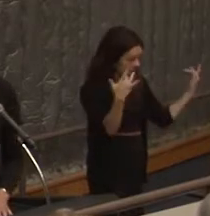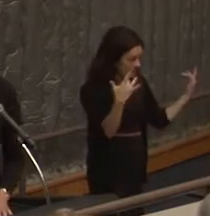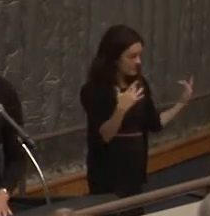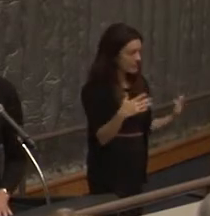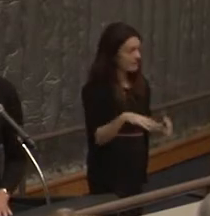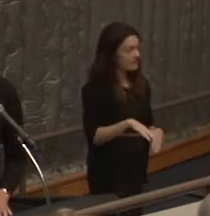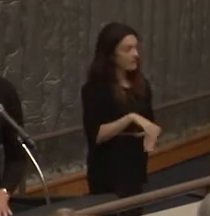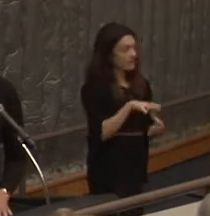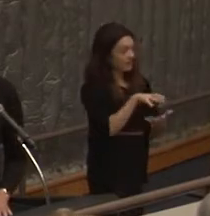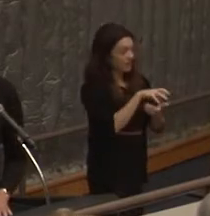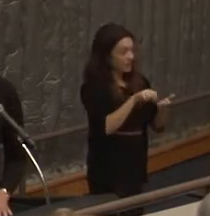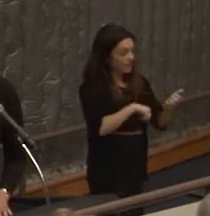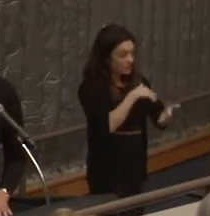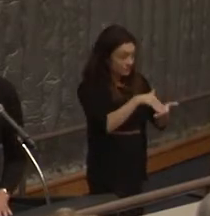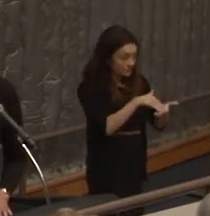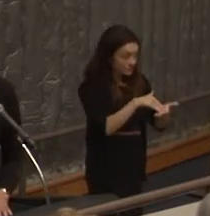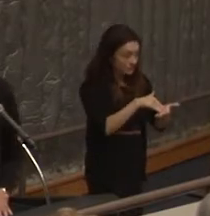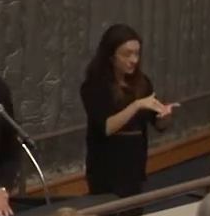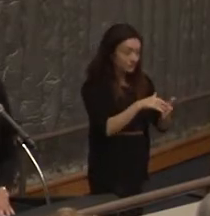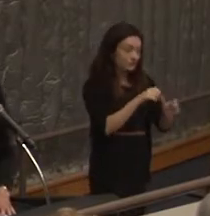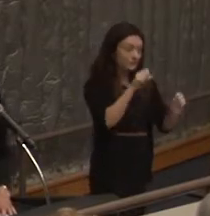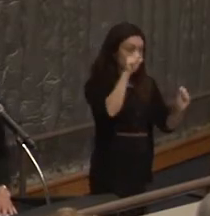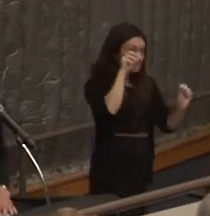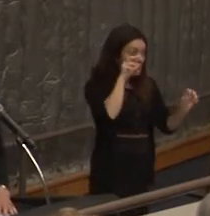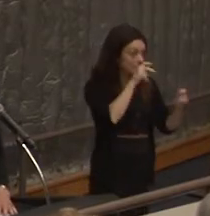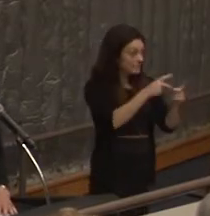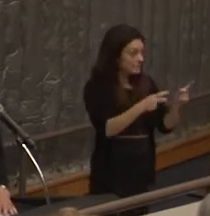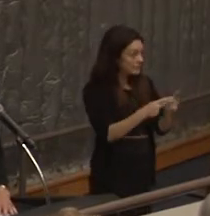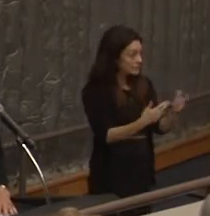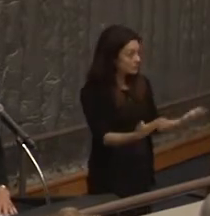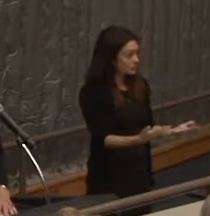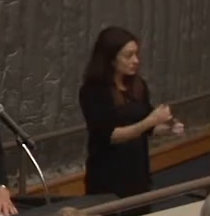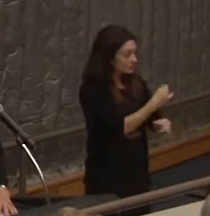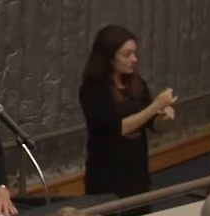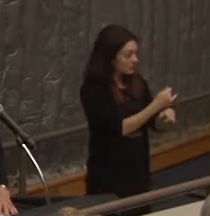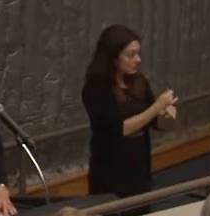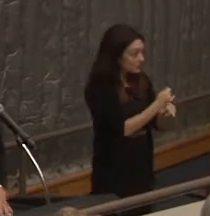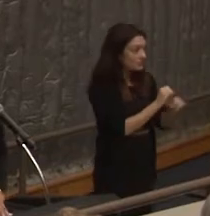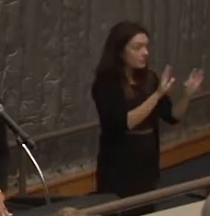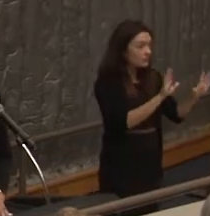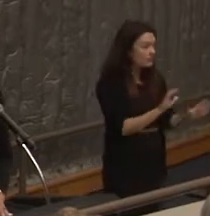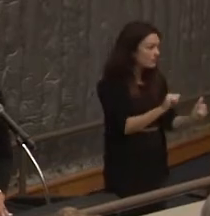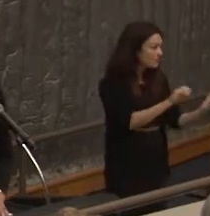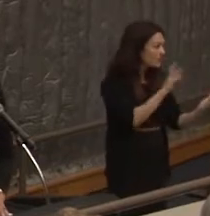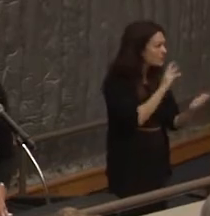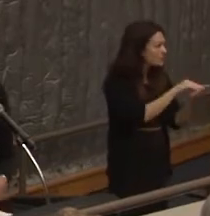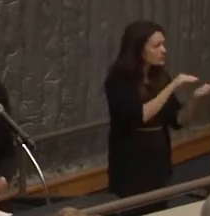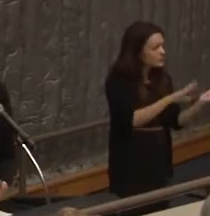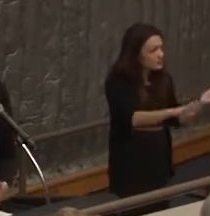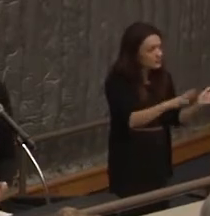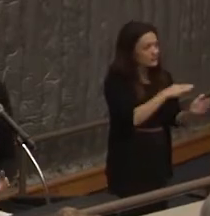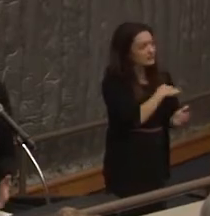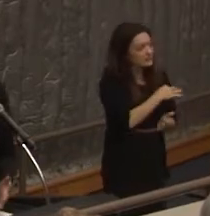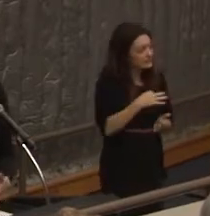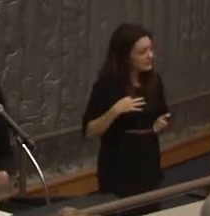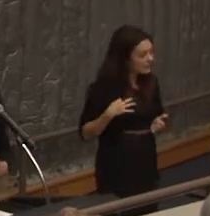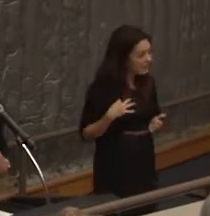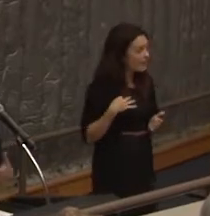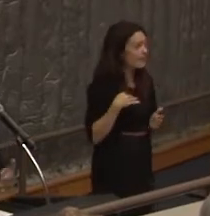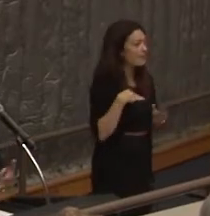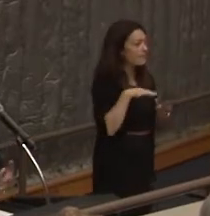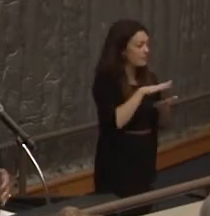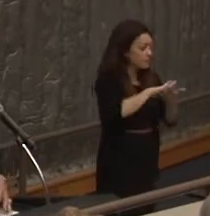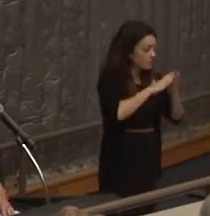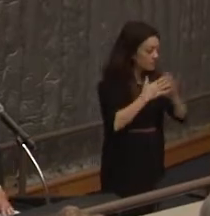Center. It is just a gem on our campus. It's a wonderful way for not just our students, but our faculty, staff, and